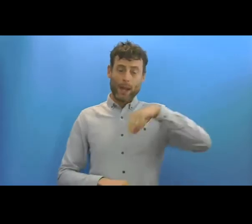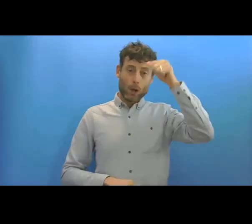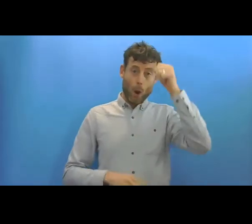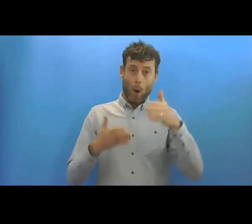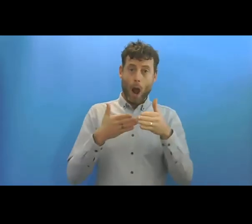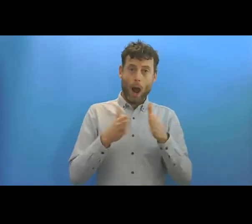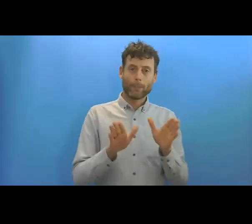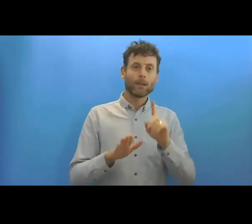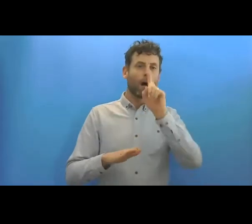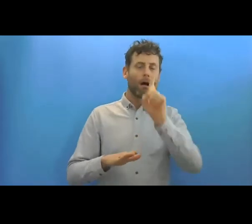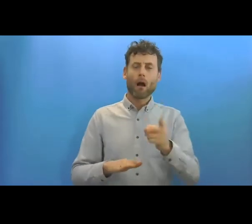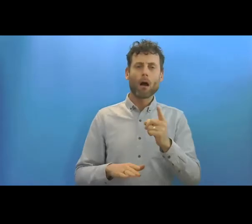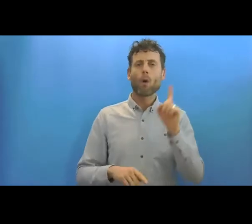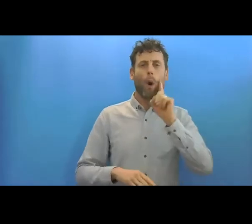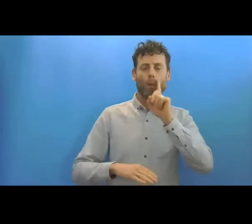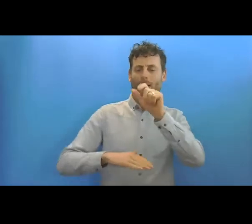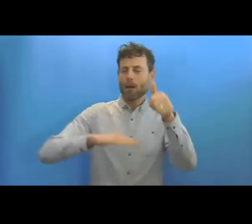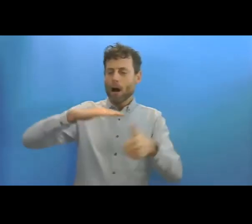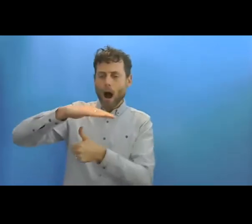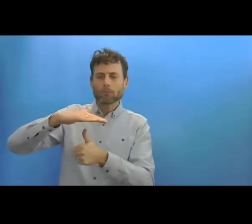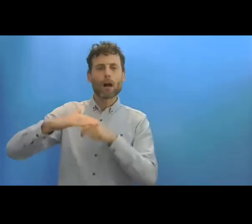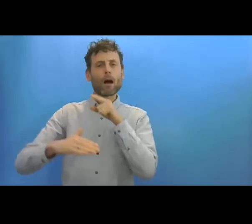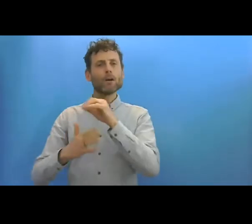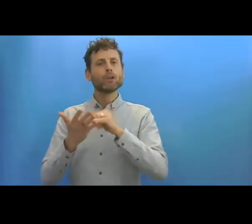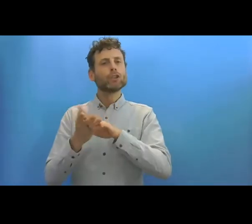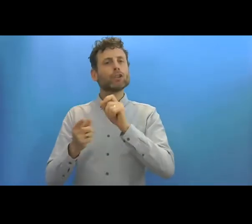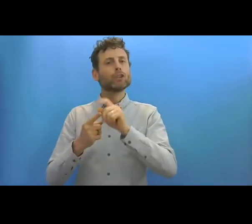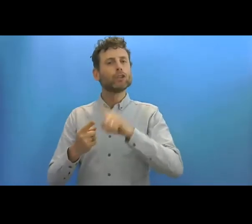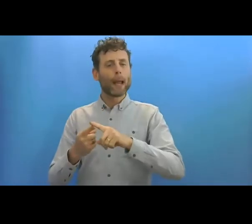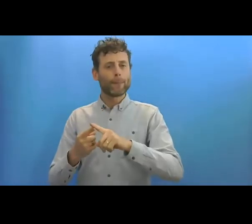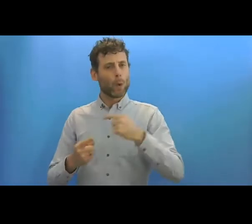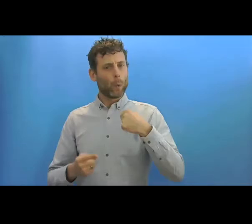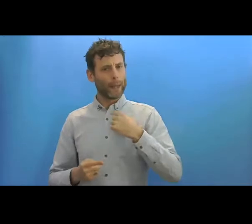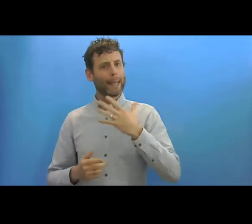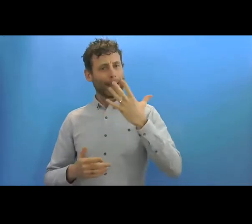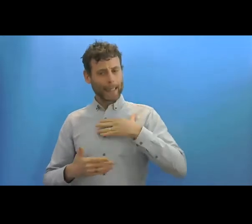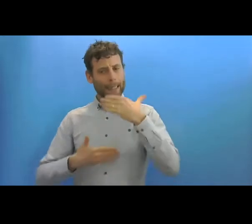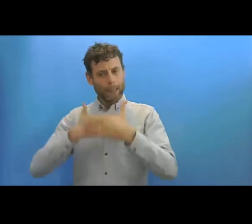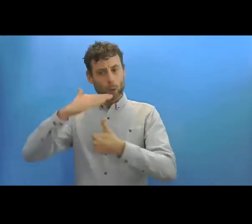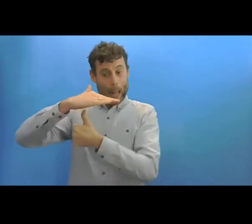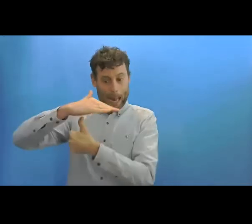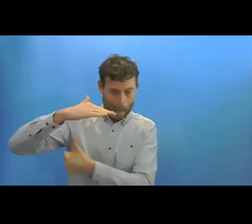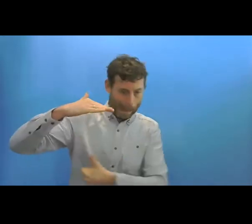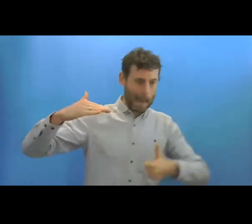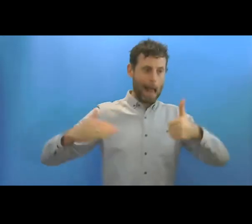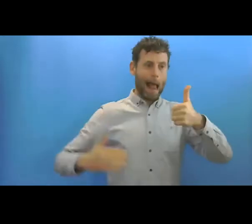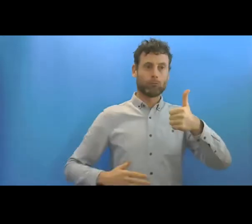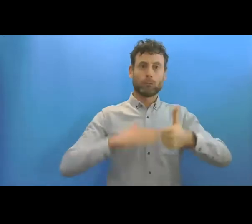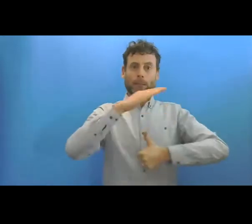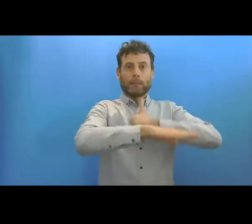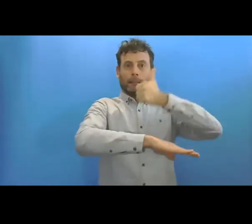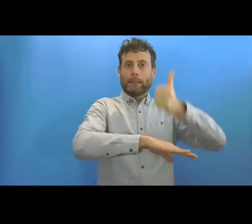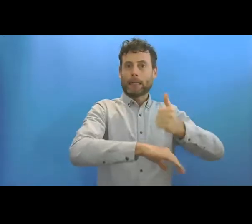own right. And Arts Council England is supporting us on this journey. By March 2022, we'll be